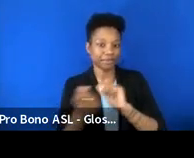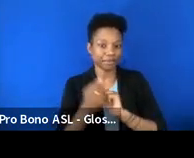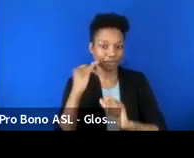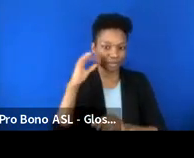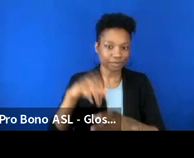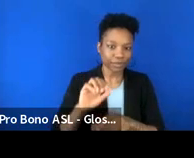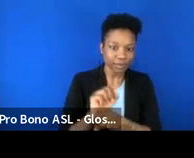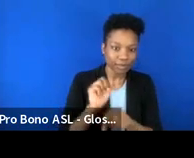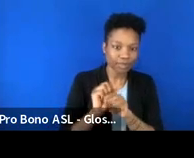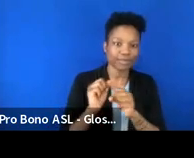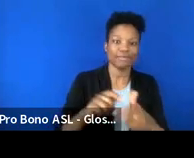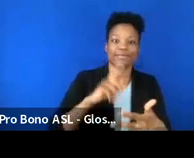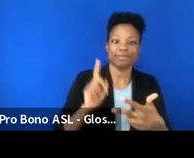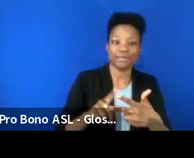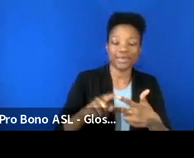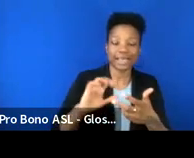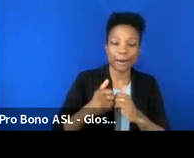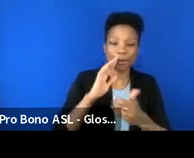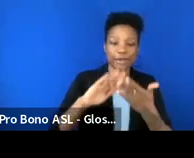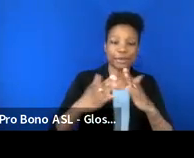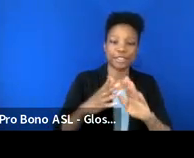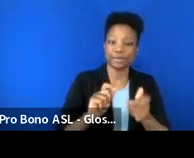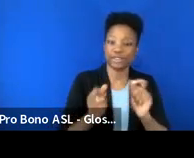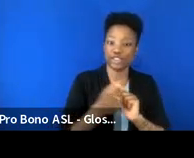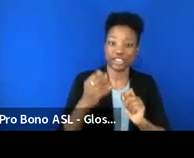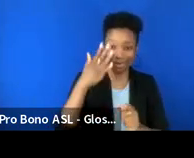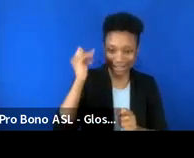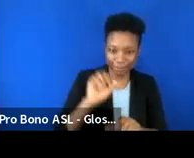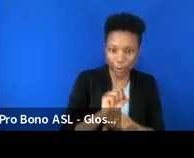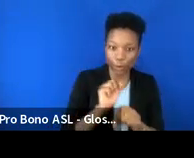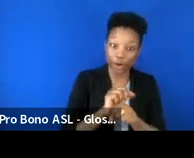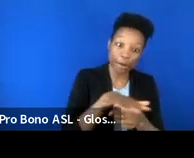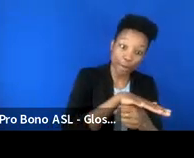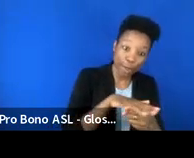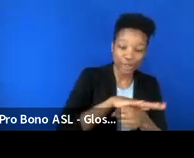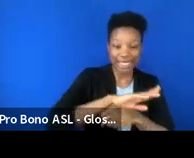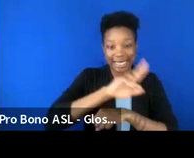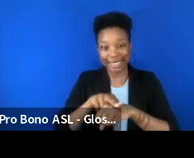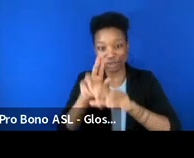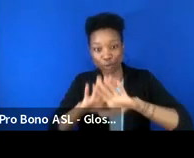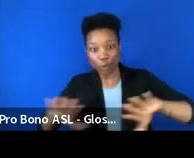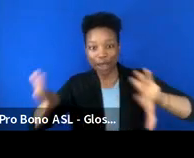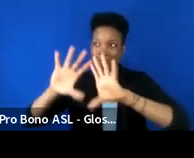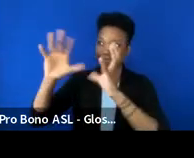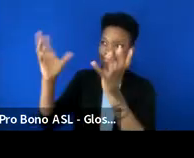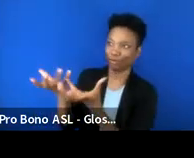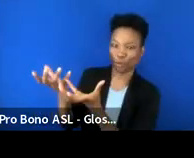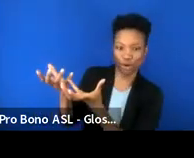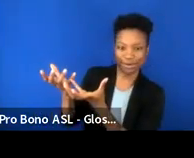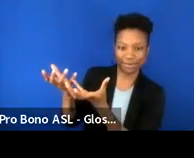because of your work? That can mean communities locally, that can mean communities nationally, communities globally. This is your time to really dream in that